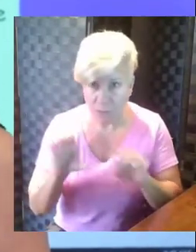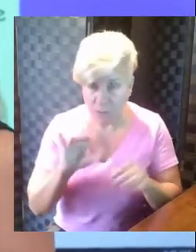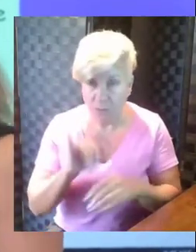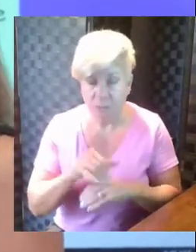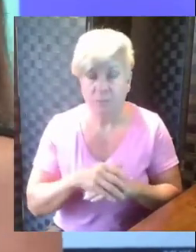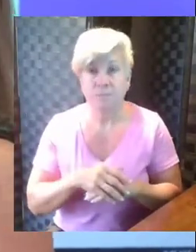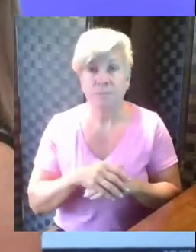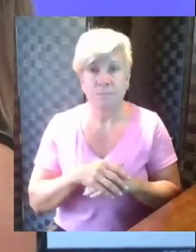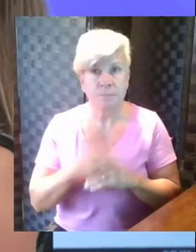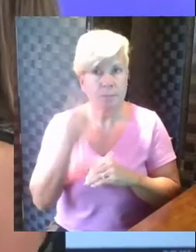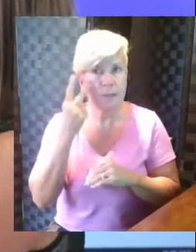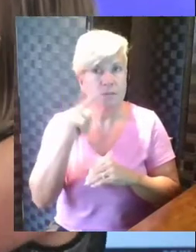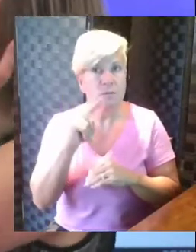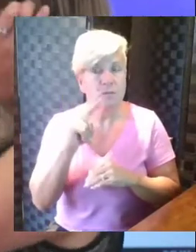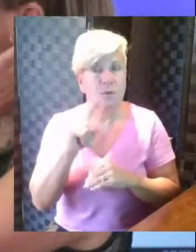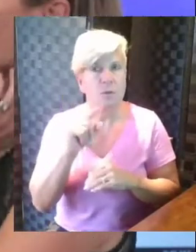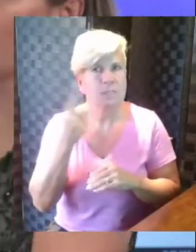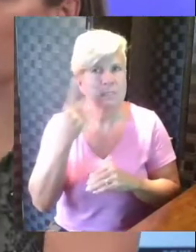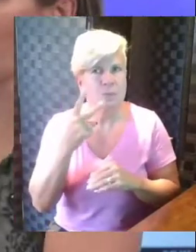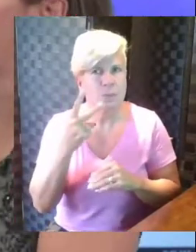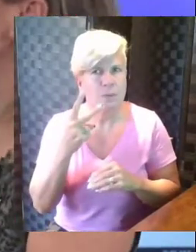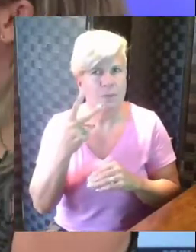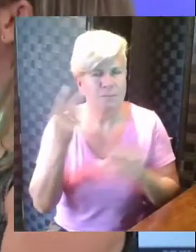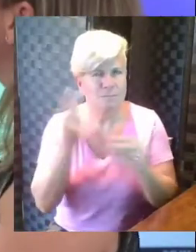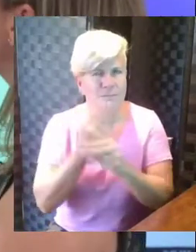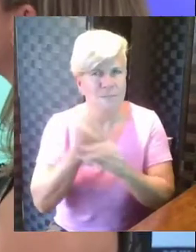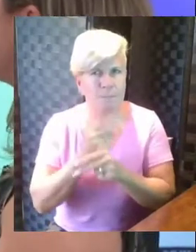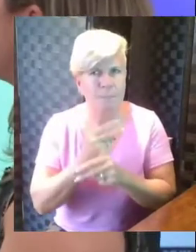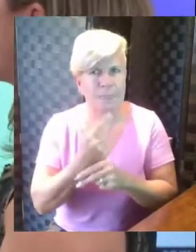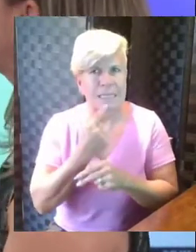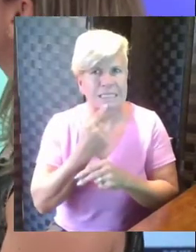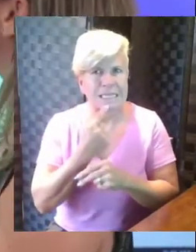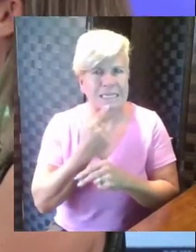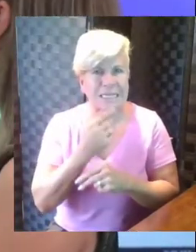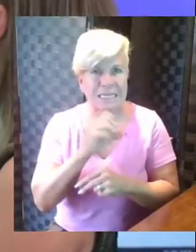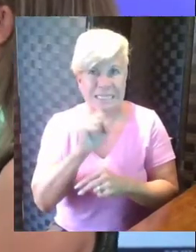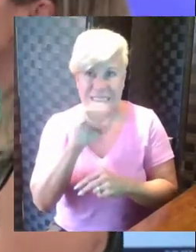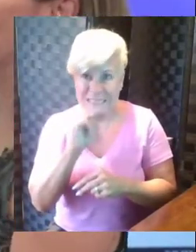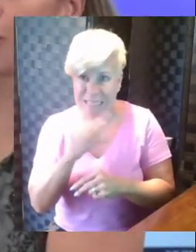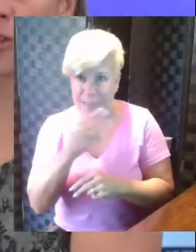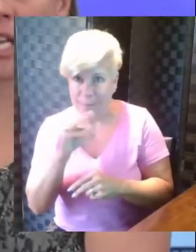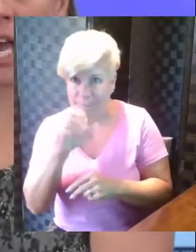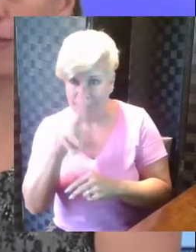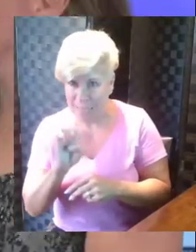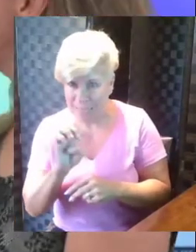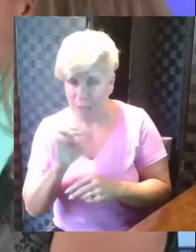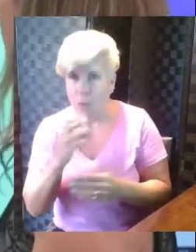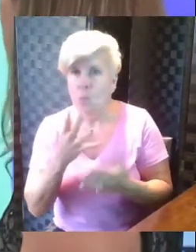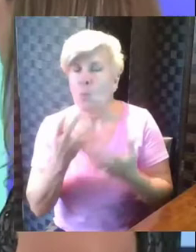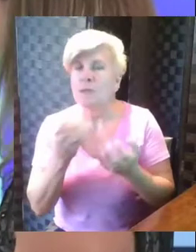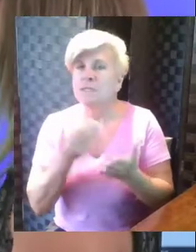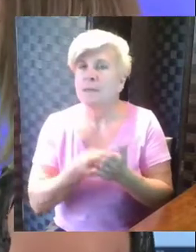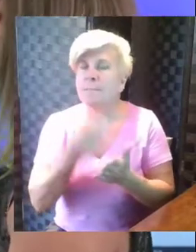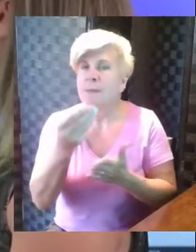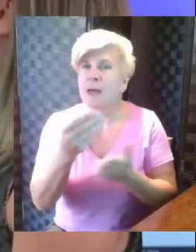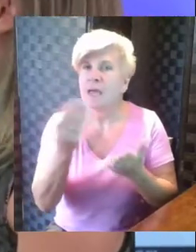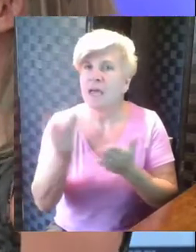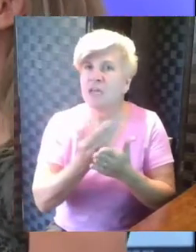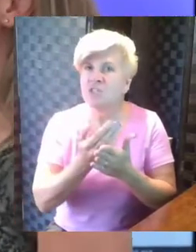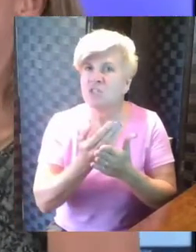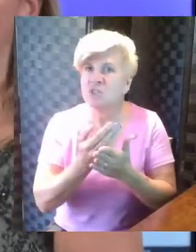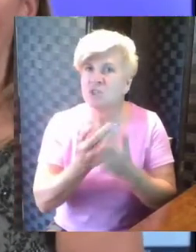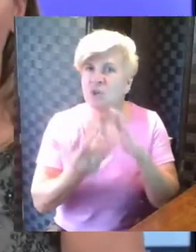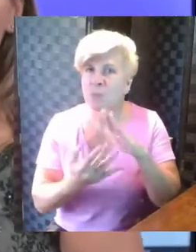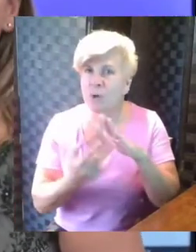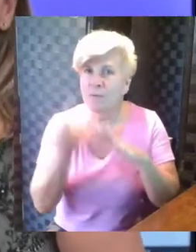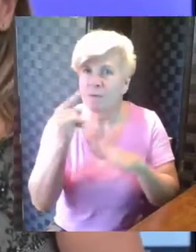this. Let's take a look at this first one and see what we can come up with. It says Sam and Mike want to buy a new grill for their dad for Father's Day. Sam